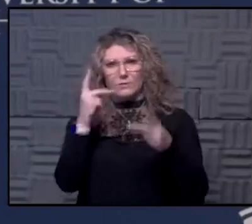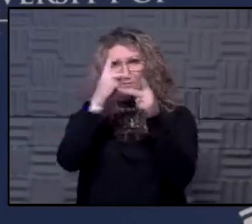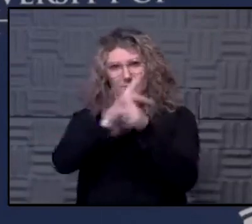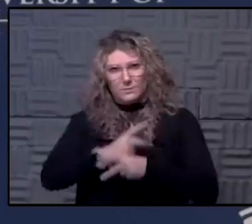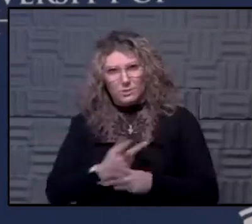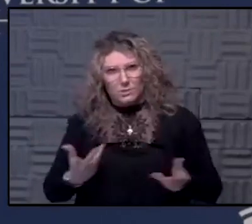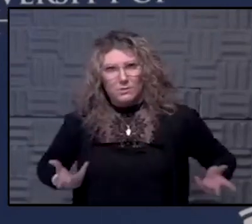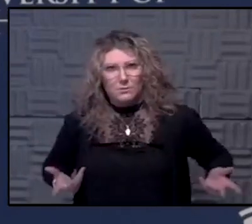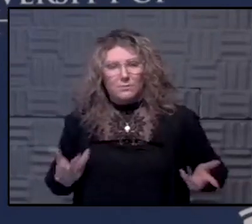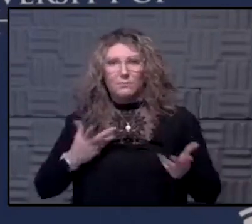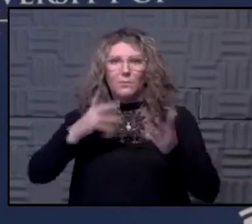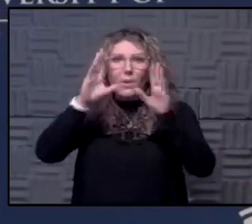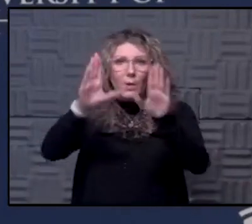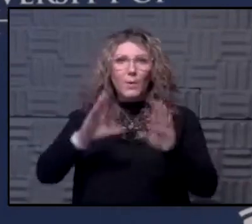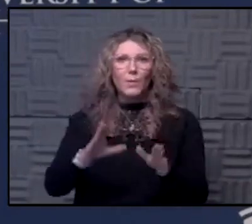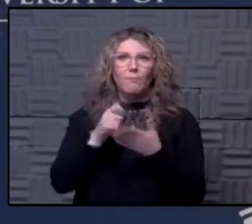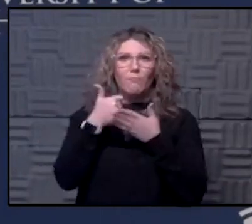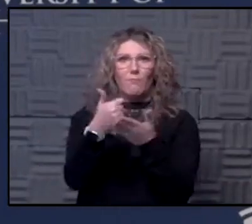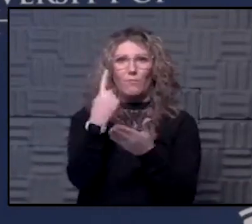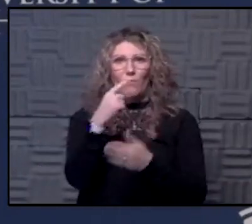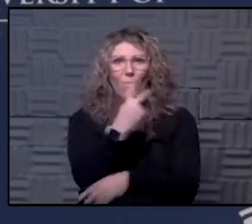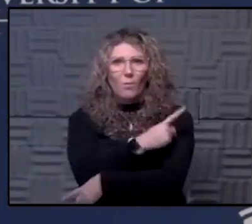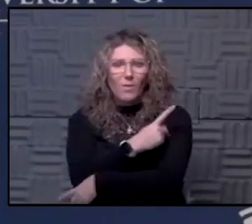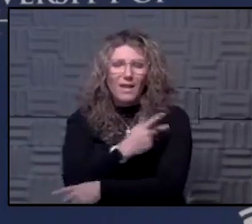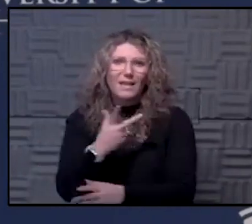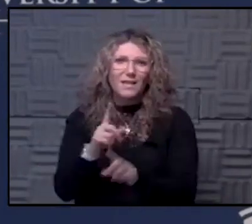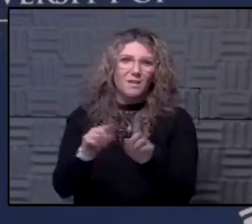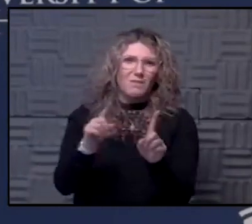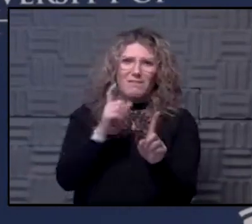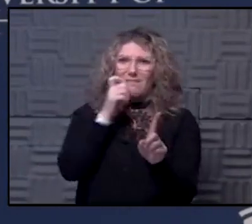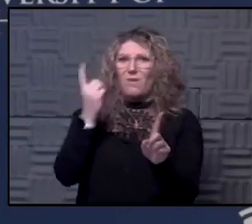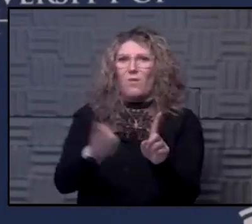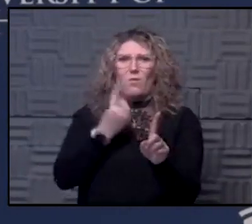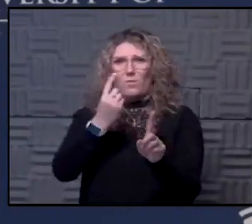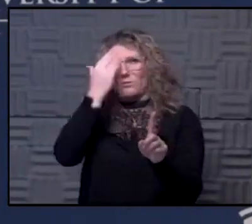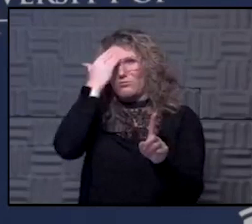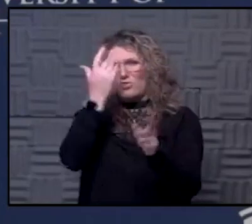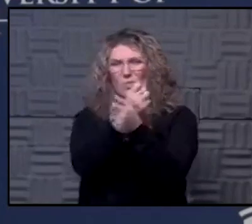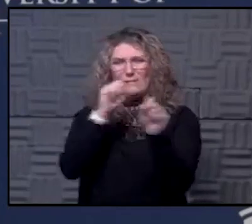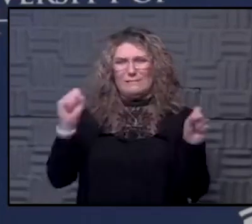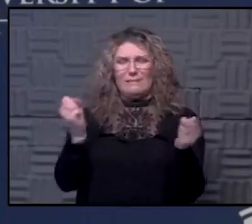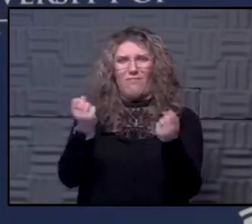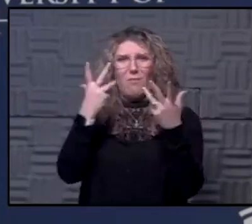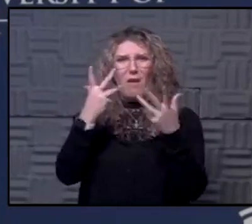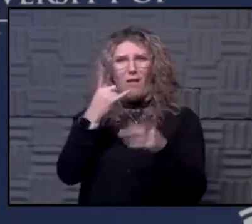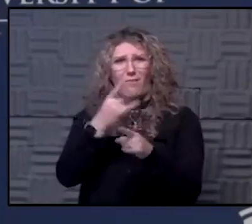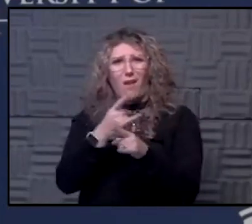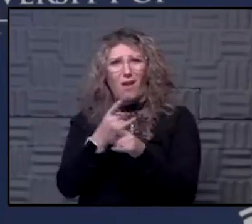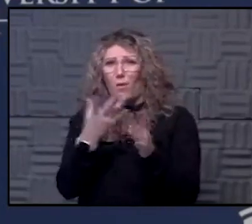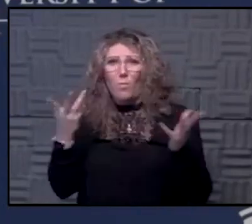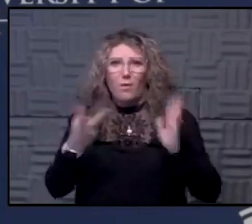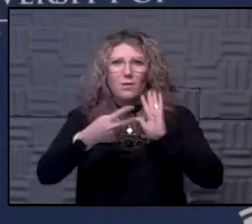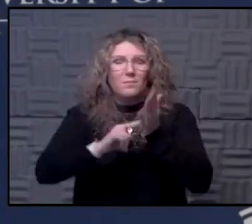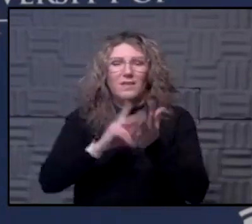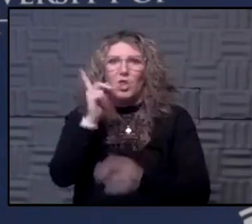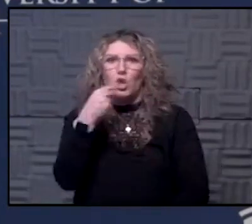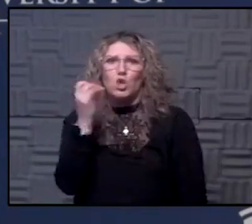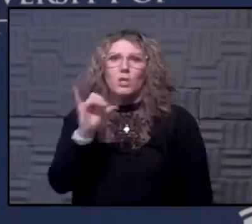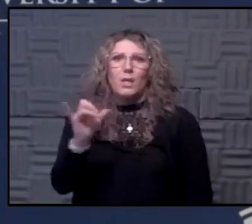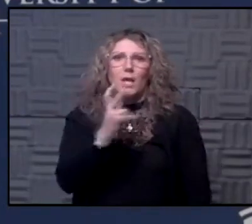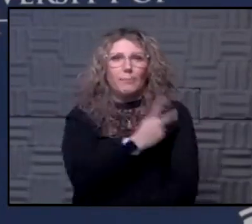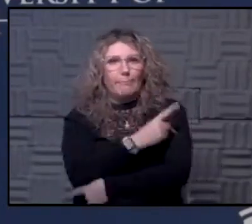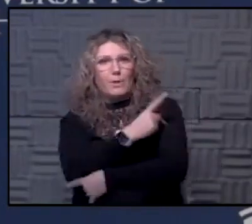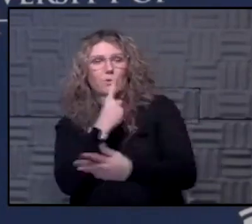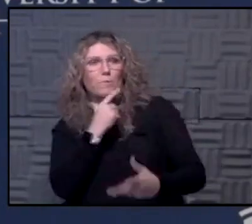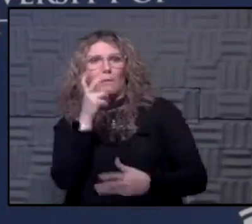be wonderful and helpful for our patients. But we just don't always know what a safe amount of alcohol is. And patients always want to hear from me in our group,